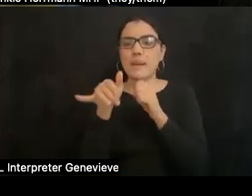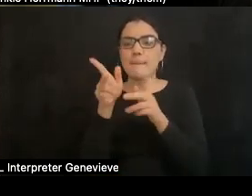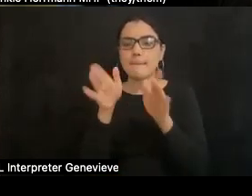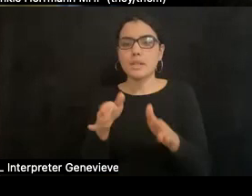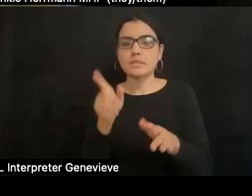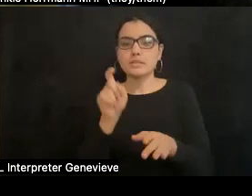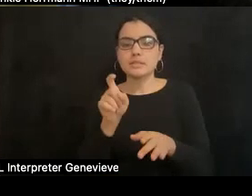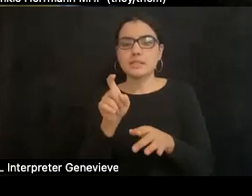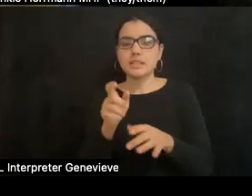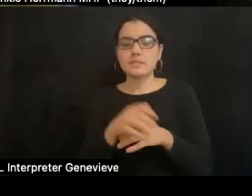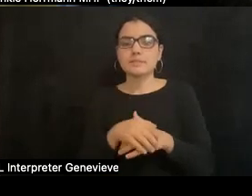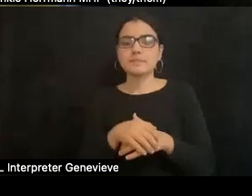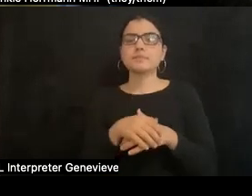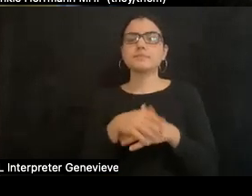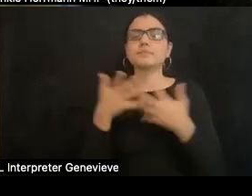So